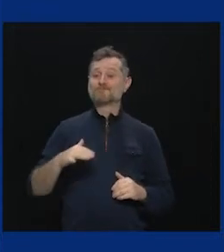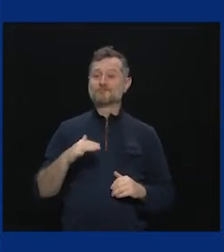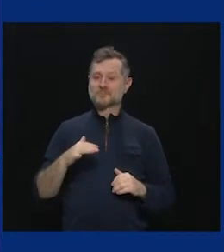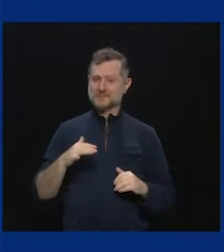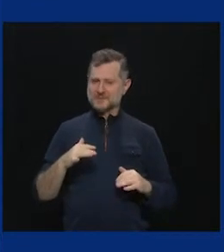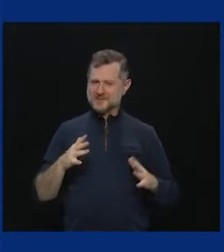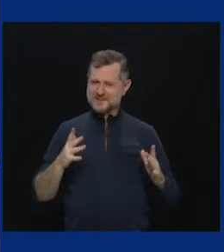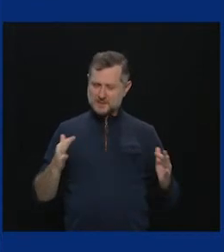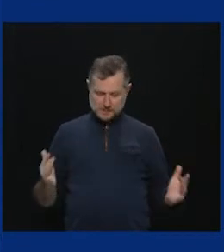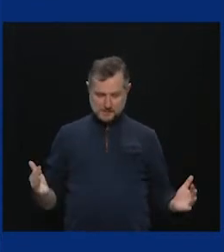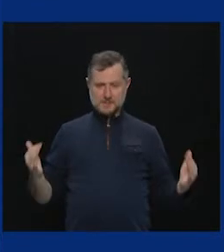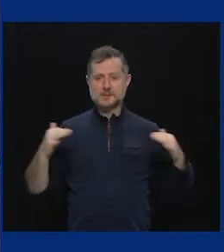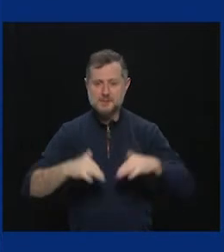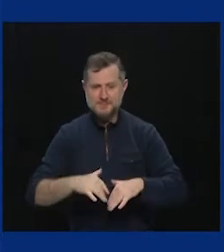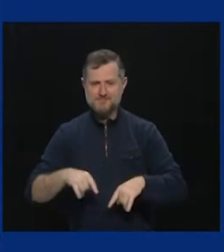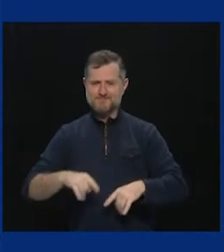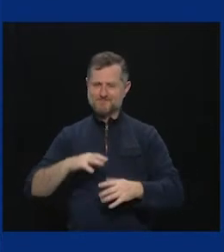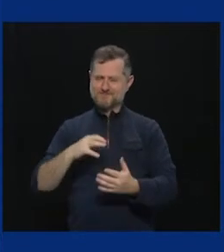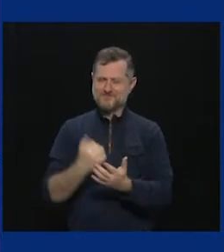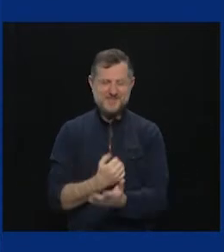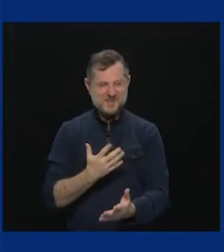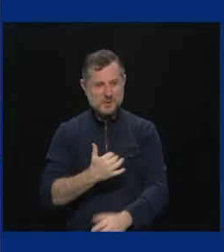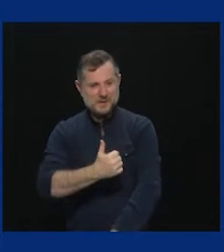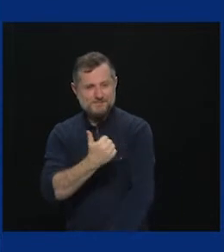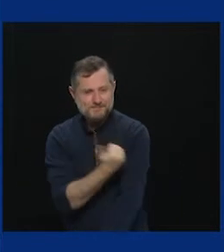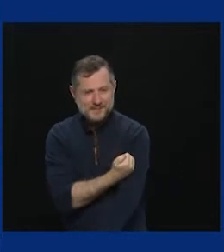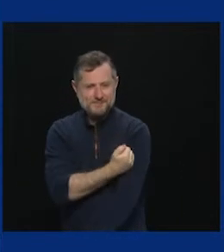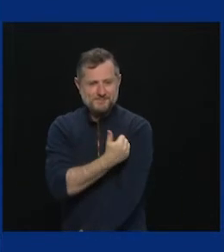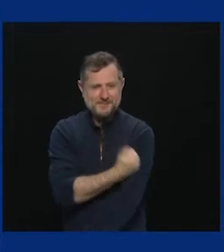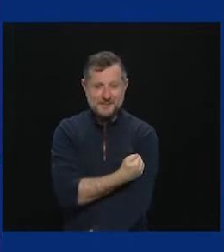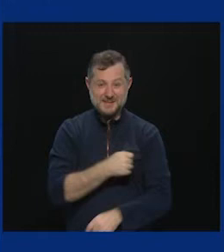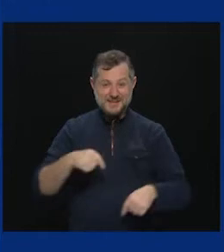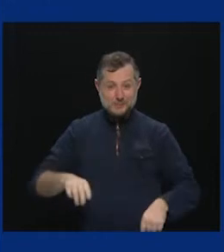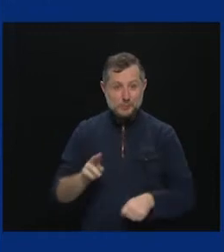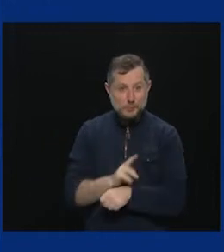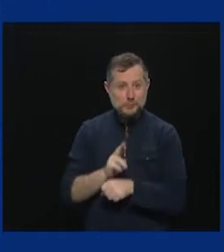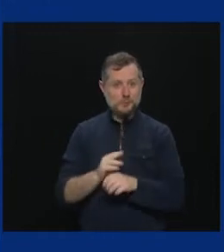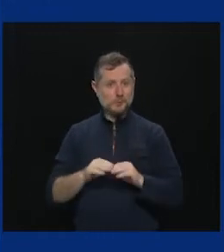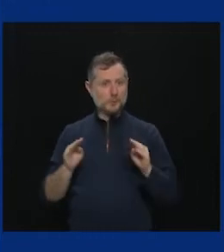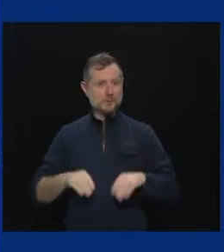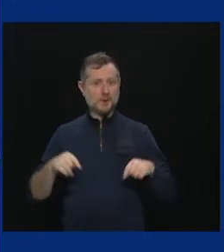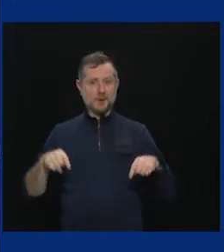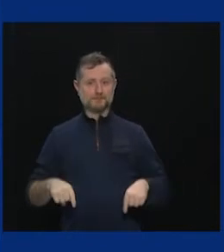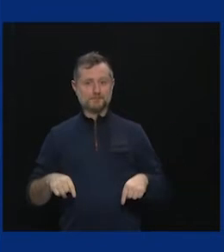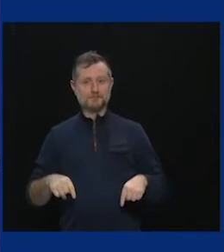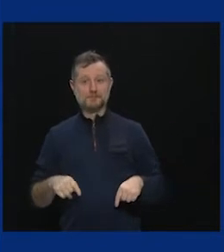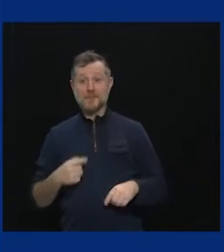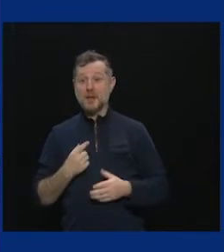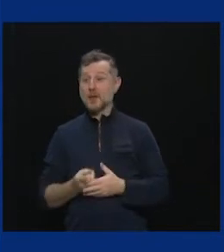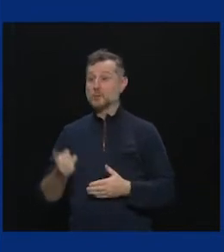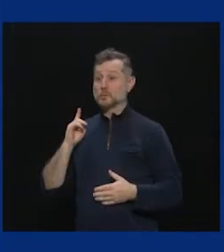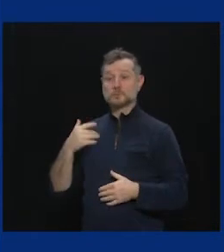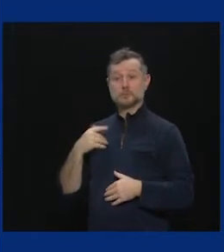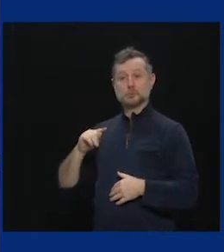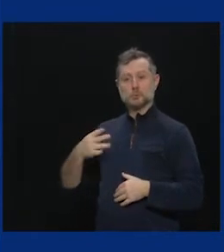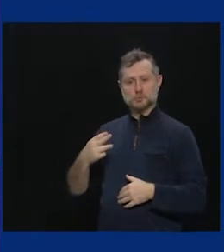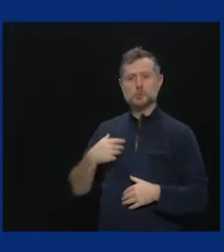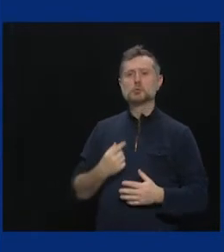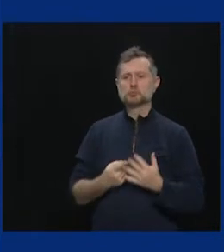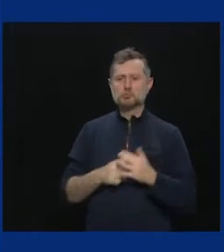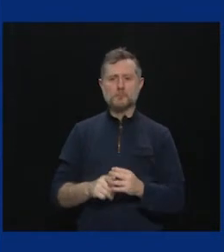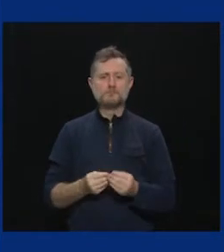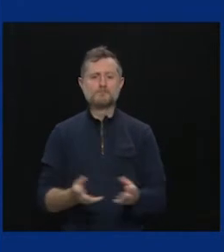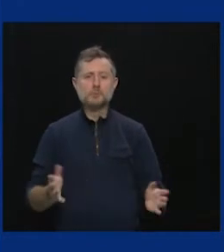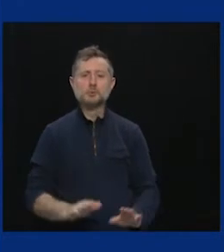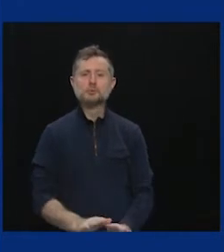vaccination site right here at the museum. And last Thursday, we began vaccinating children